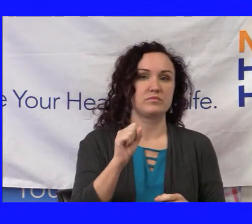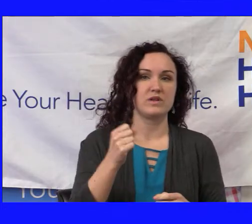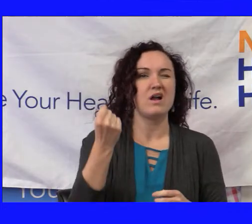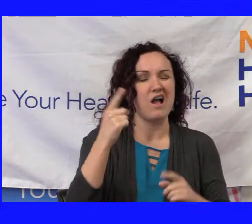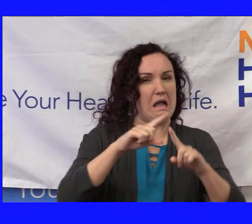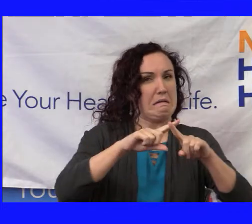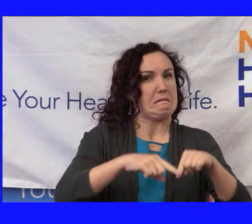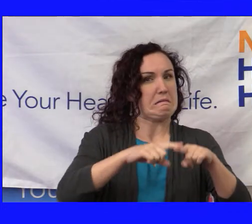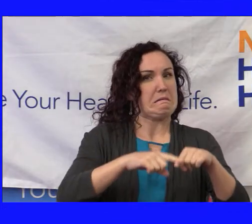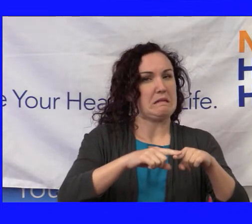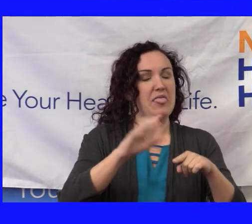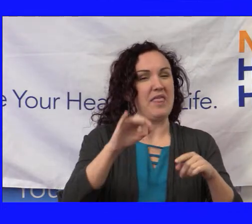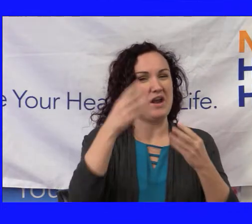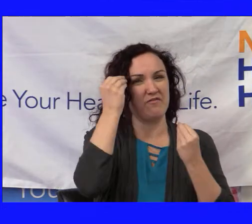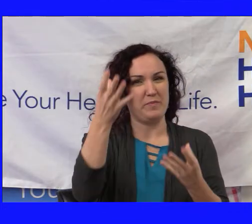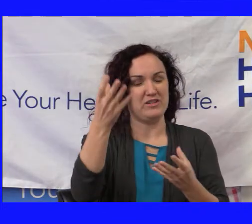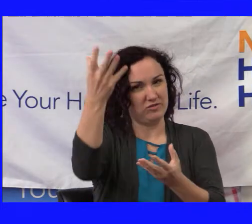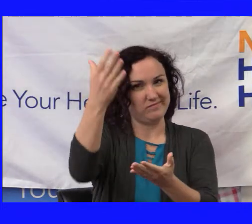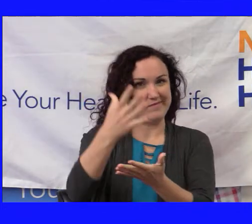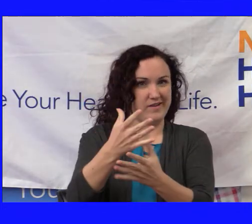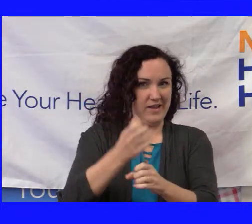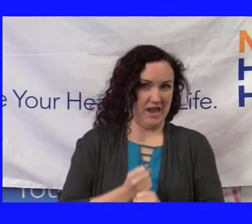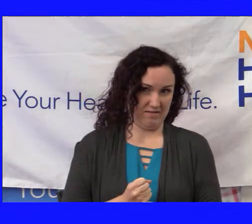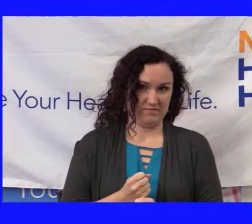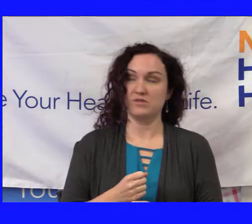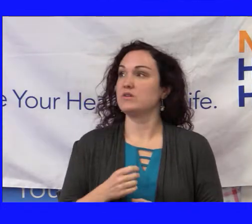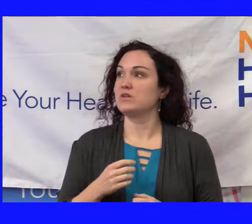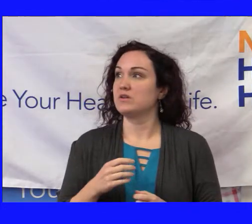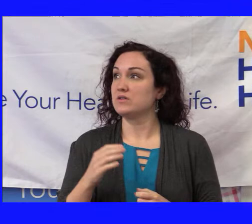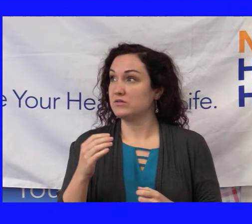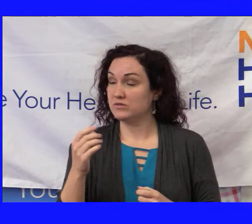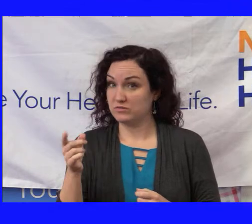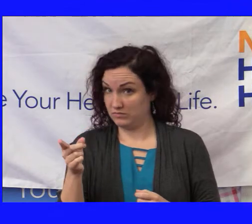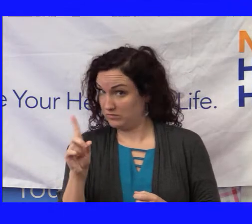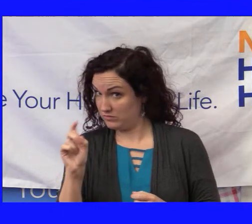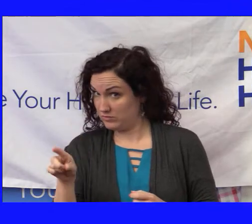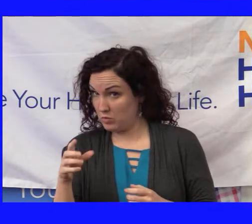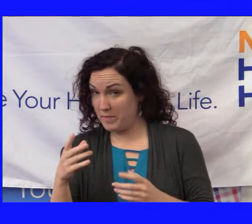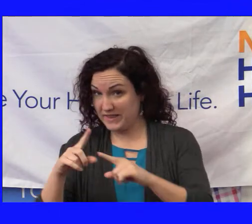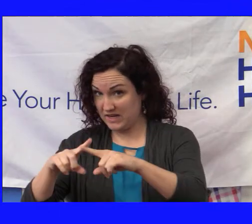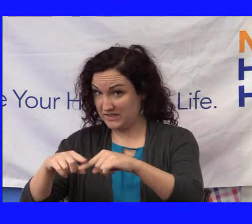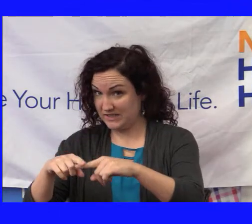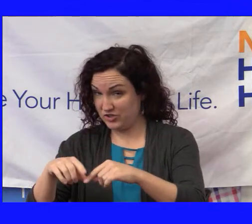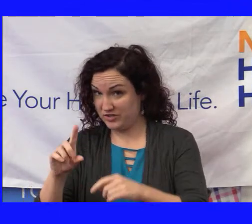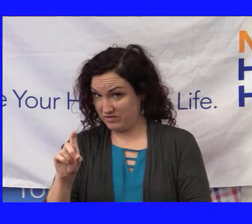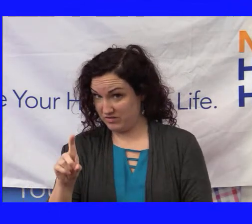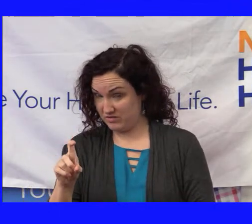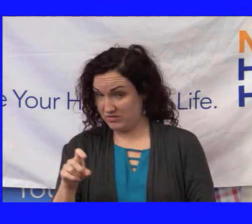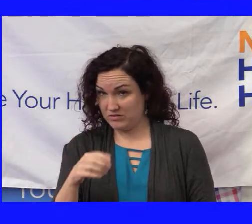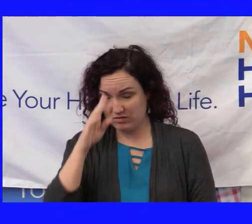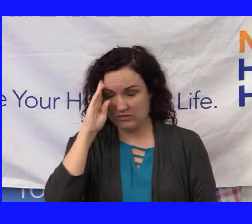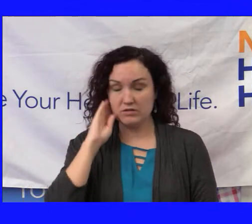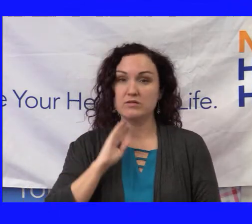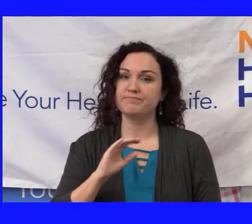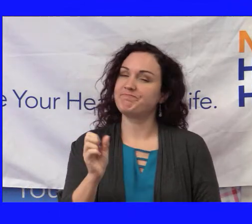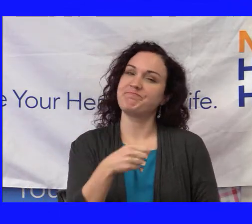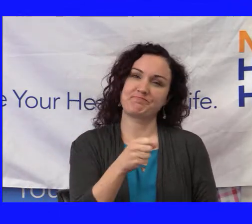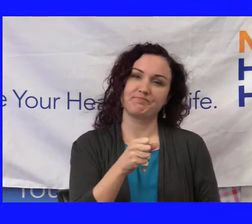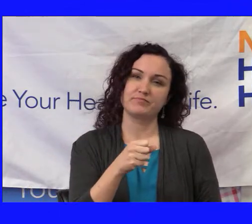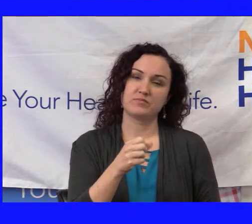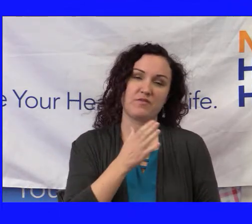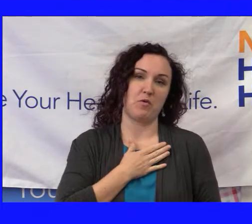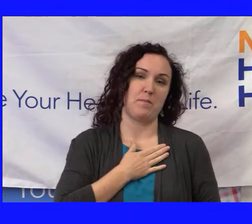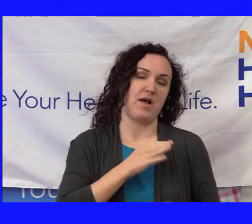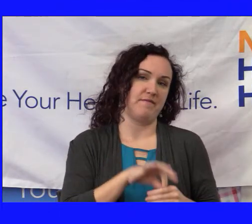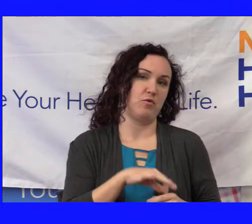that information. Do you want to make that a contingency then? Should we change? At least from my vote,